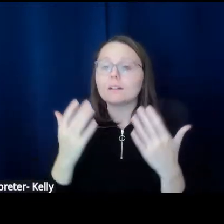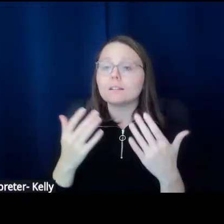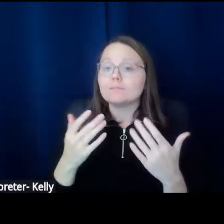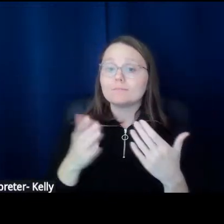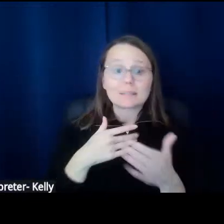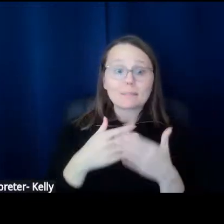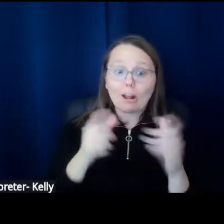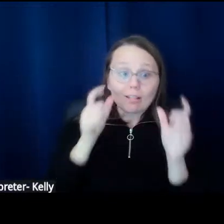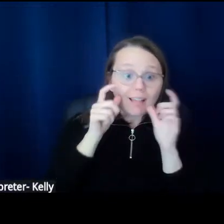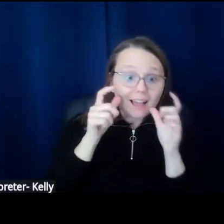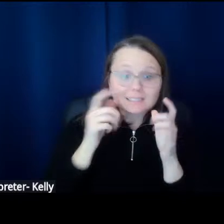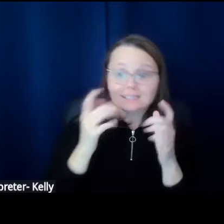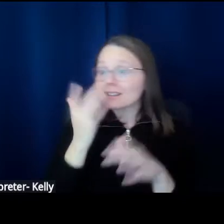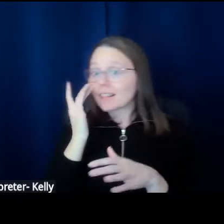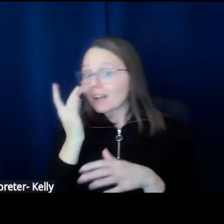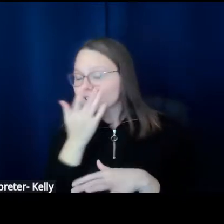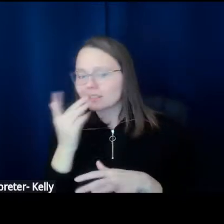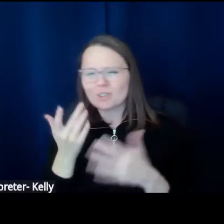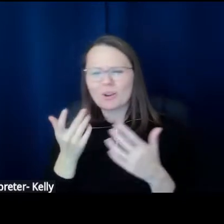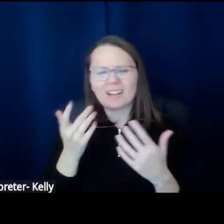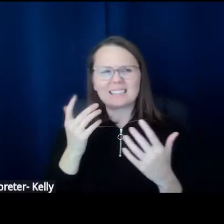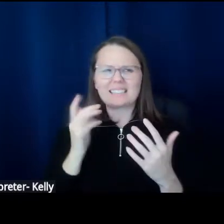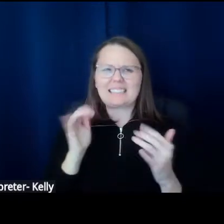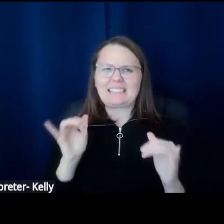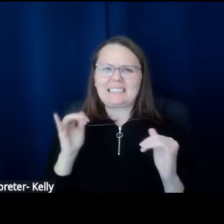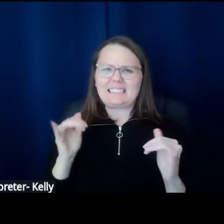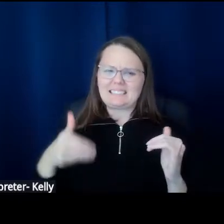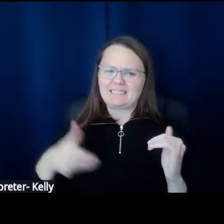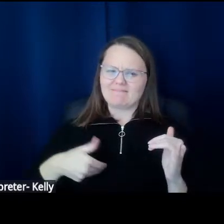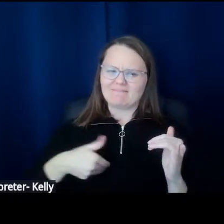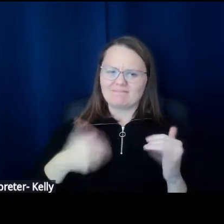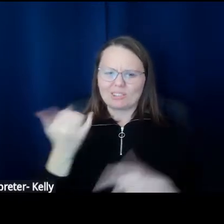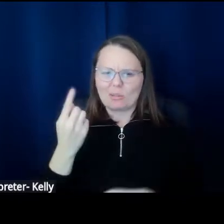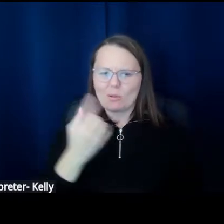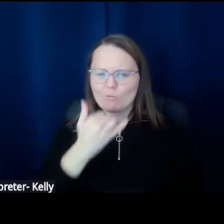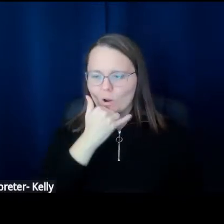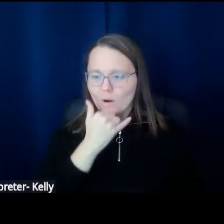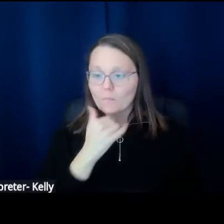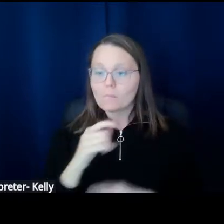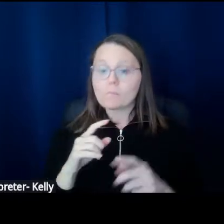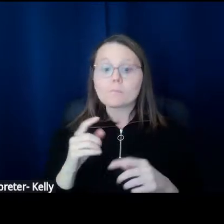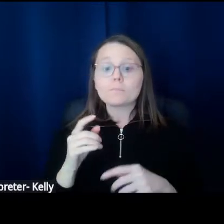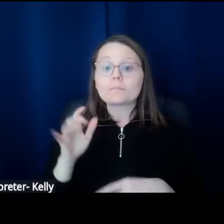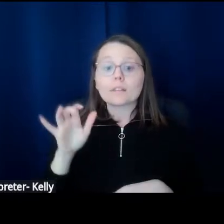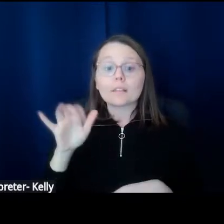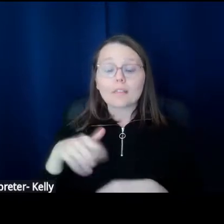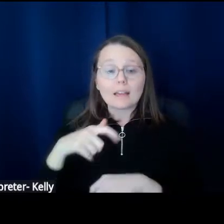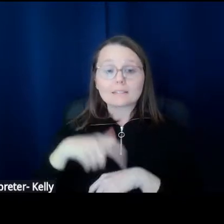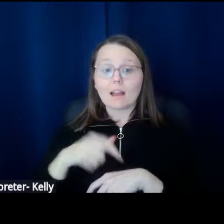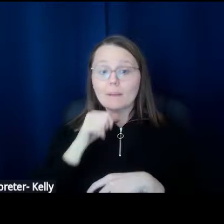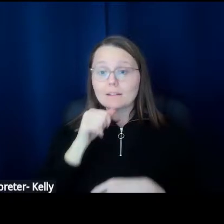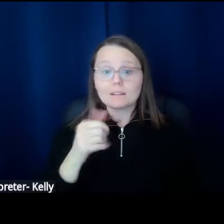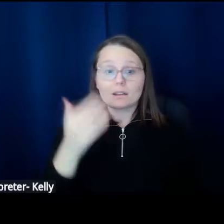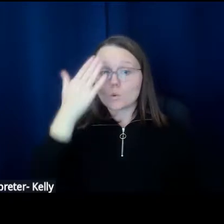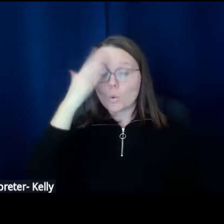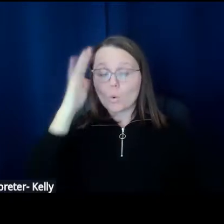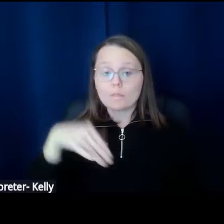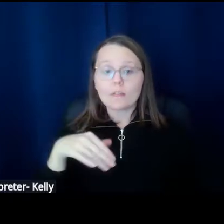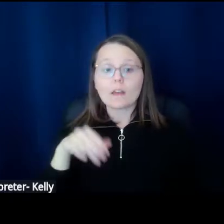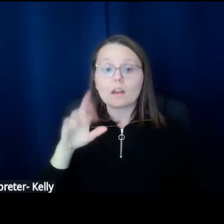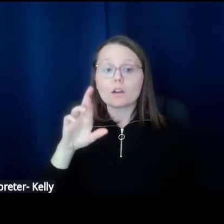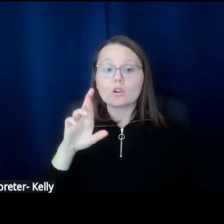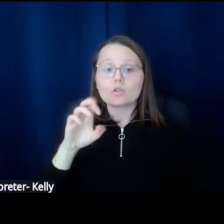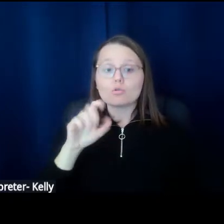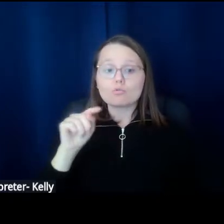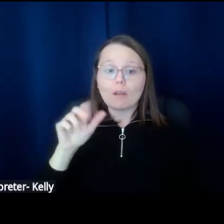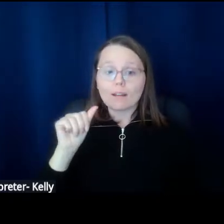And so I knew something was wrong. At that point, I didn't know that things like retinitis pigmentosa,